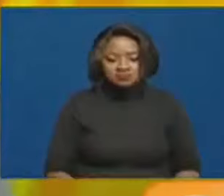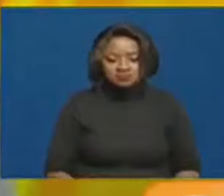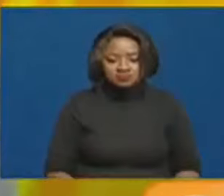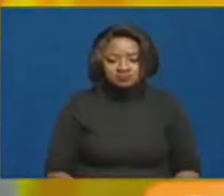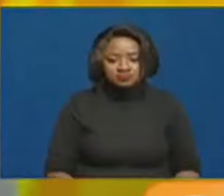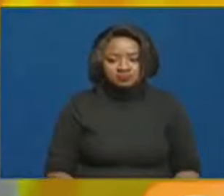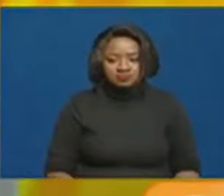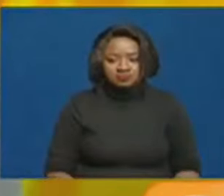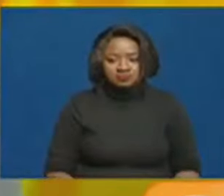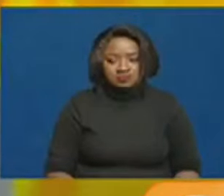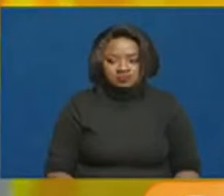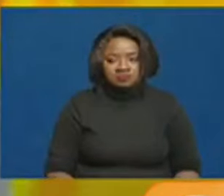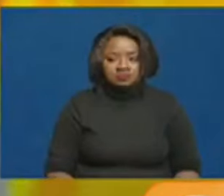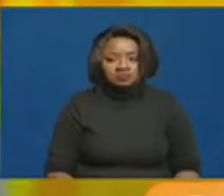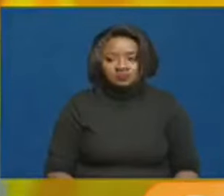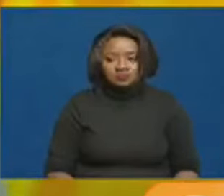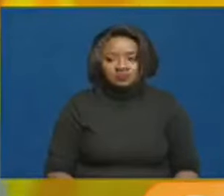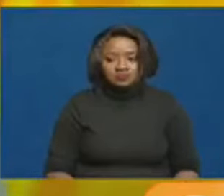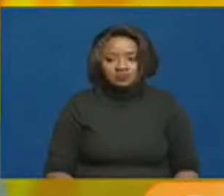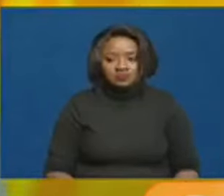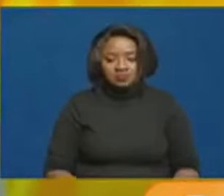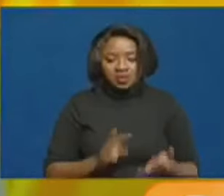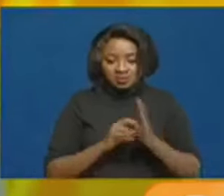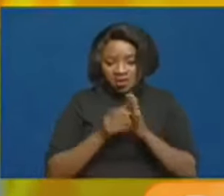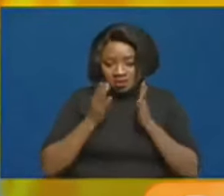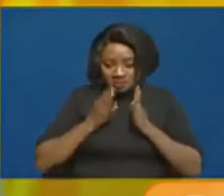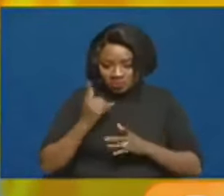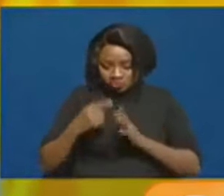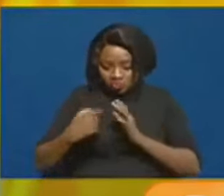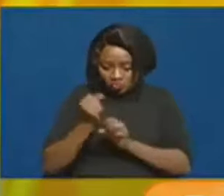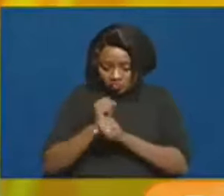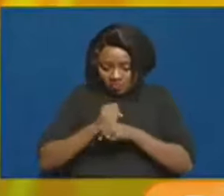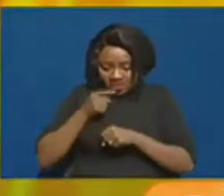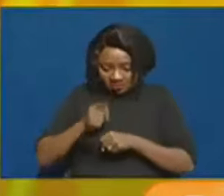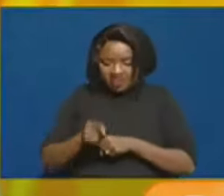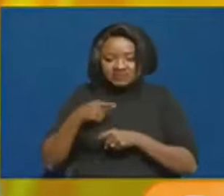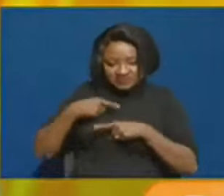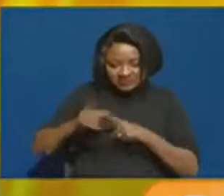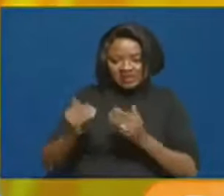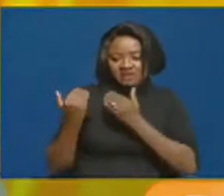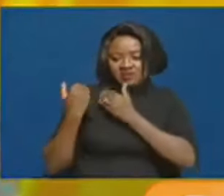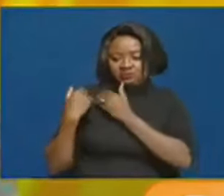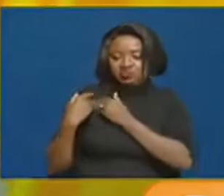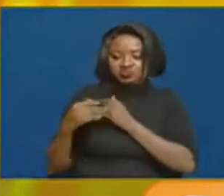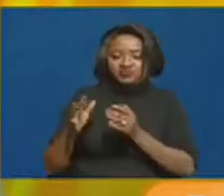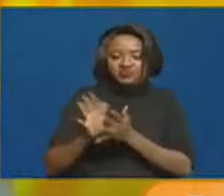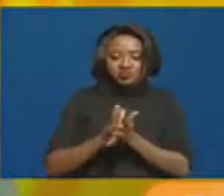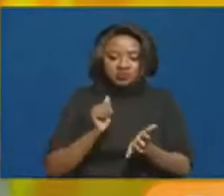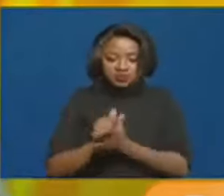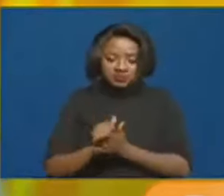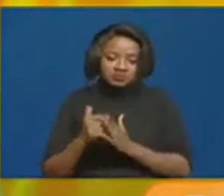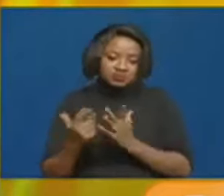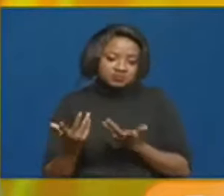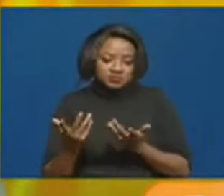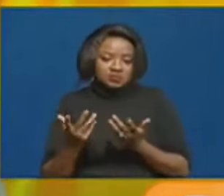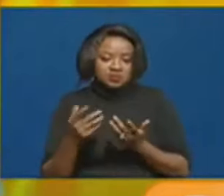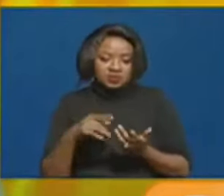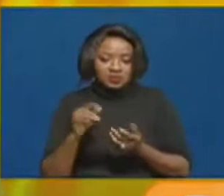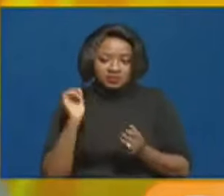who pollutes the environment is made to cover for the damages. Okay. So we respond. Nowadays we have enough, at least we are getting up, getting